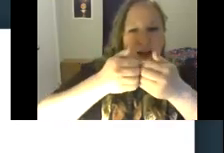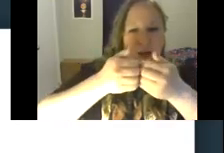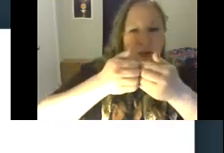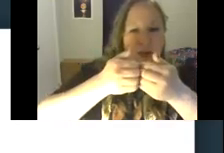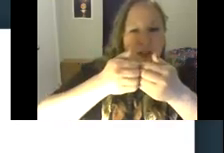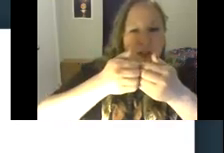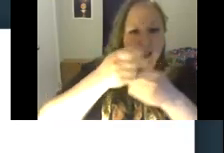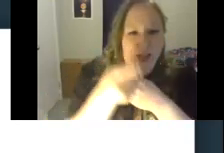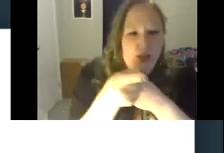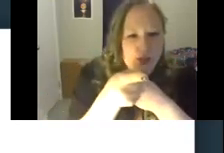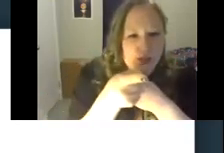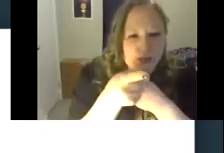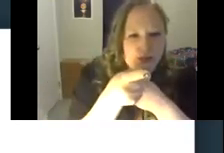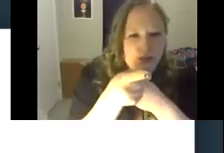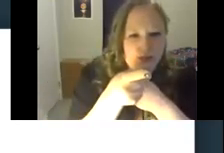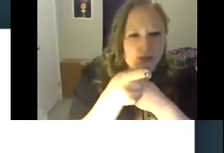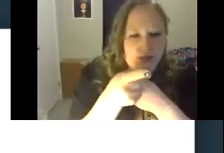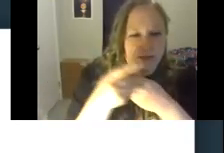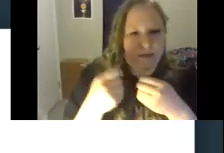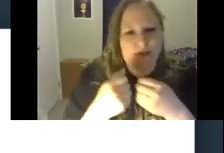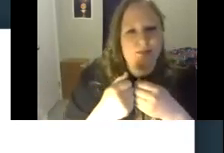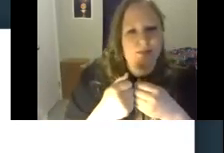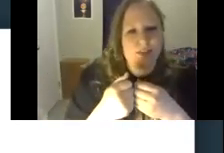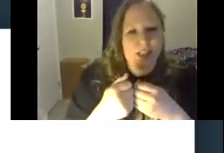like how you.